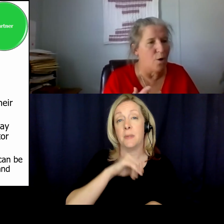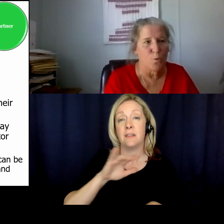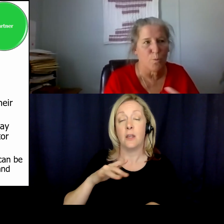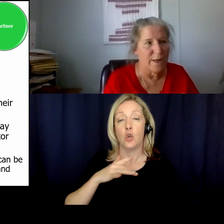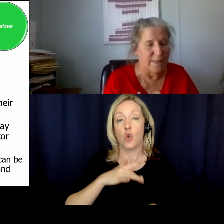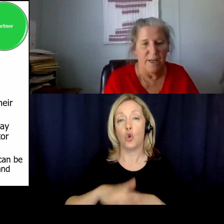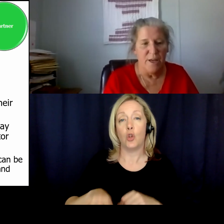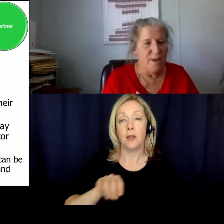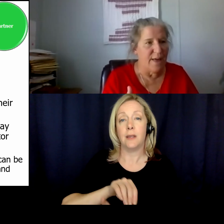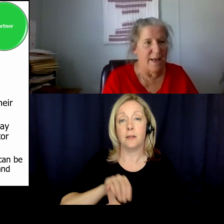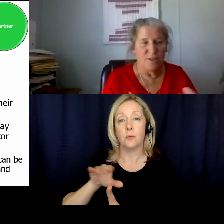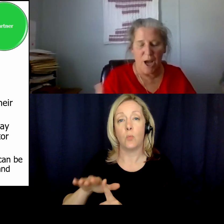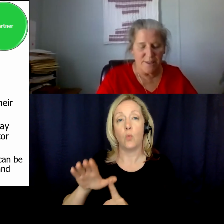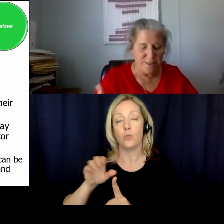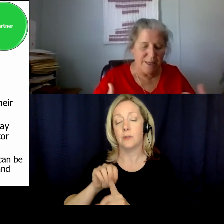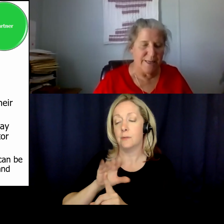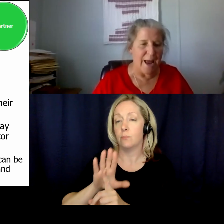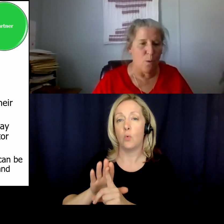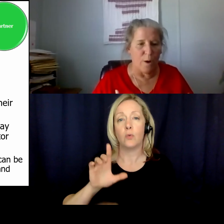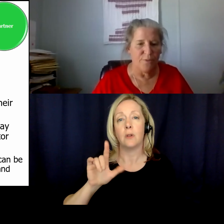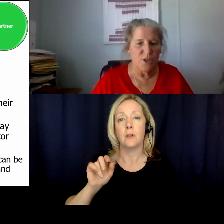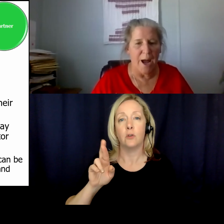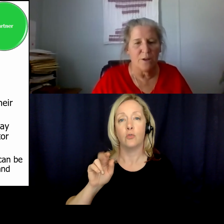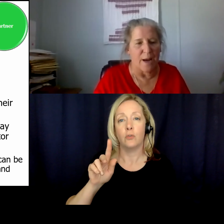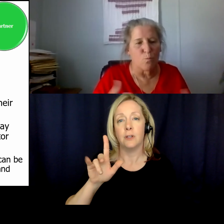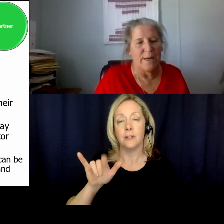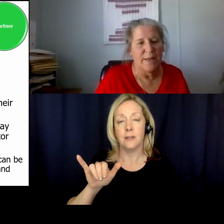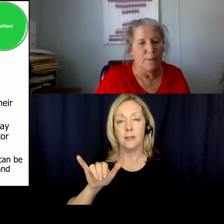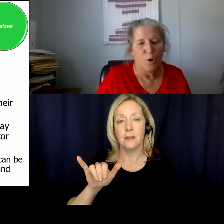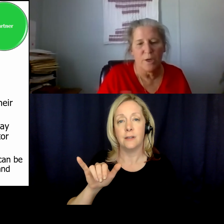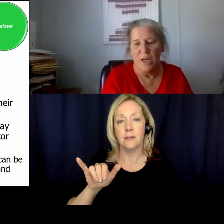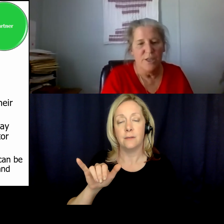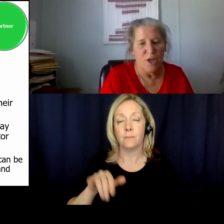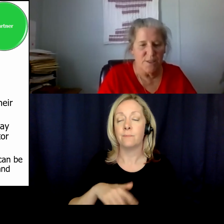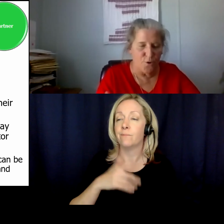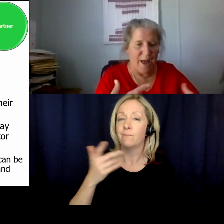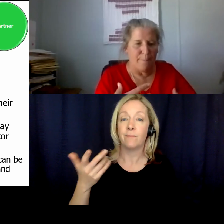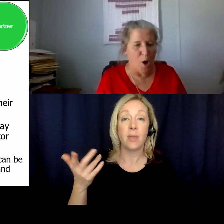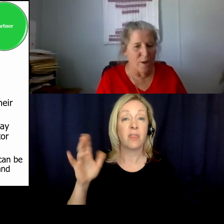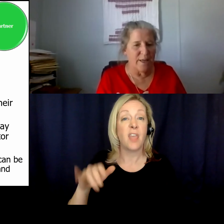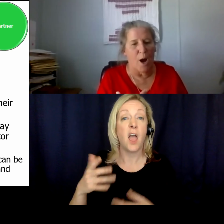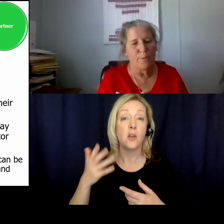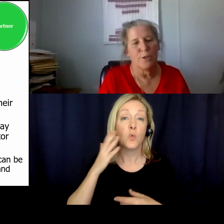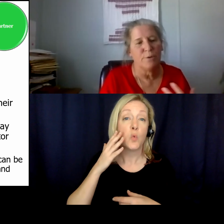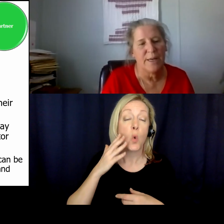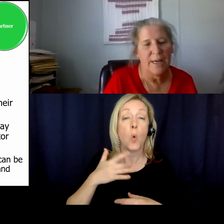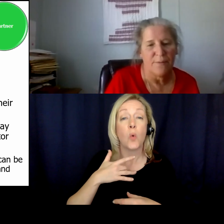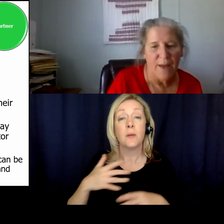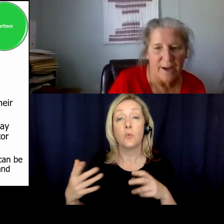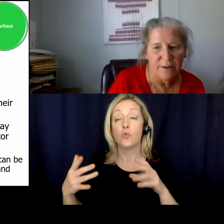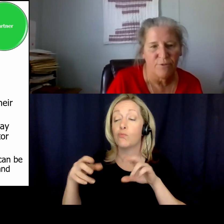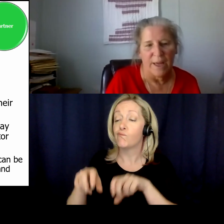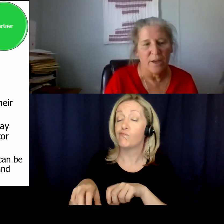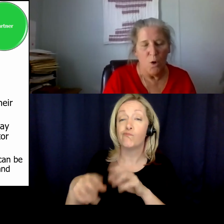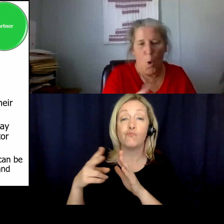have overridden that just sitting down with a child and reading a book just for that bonding opportunity and